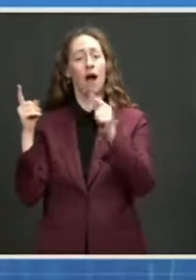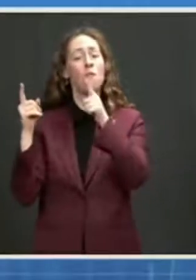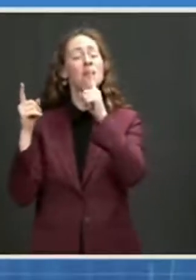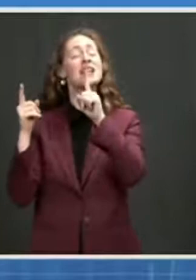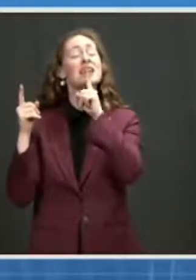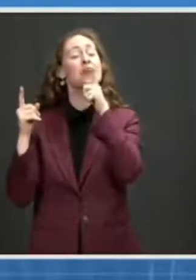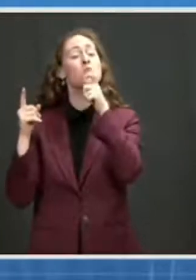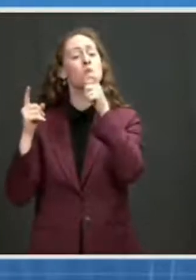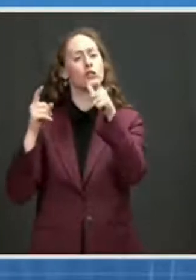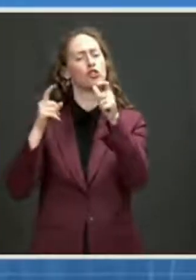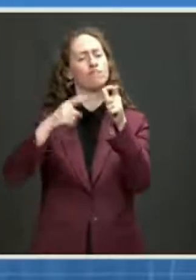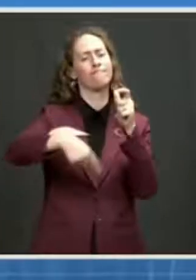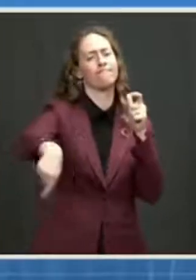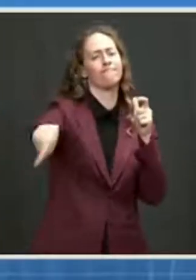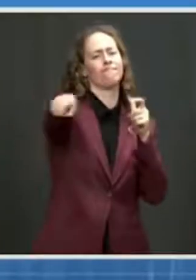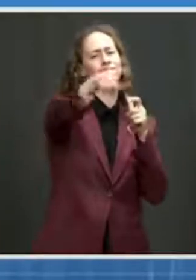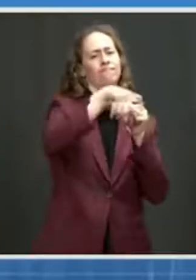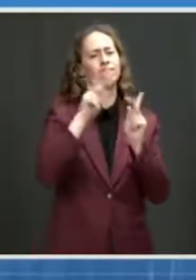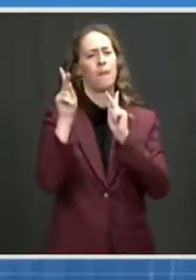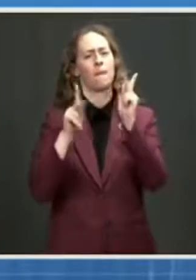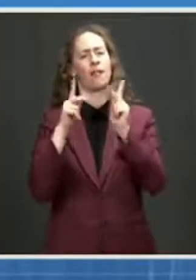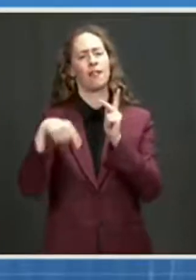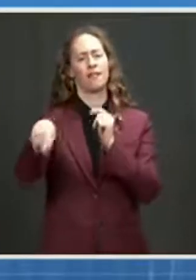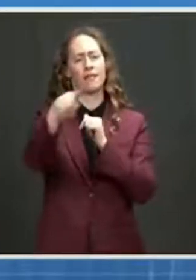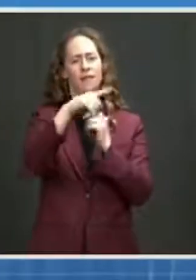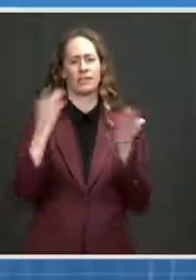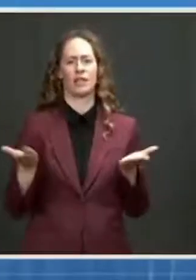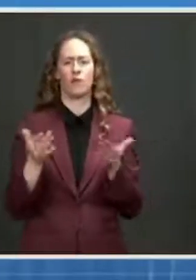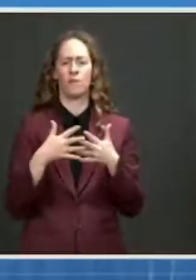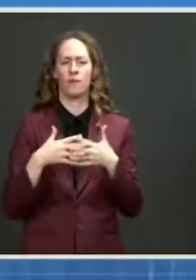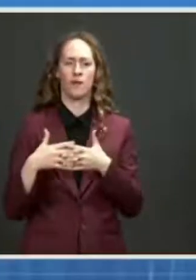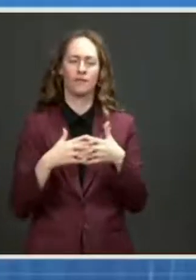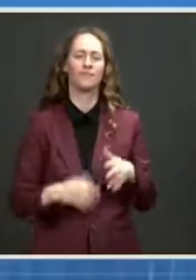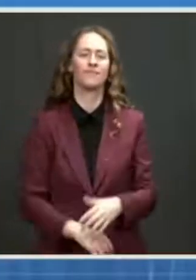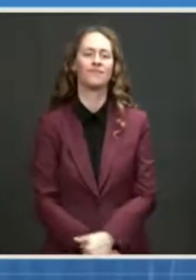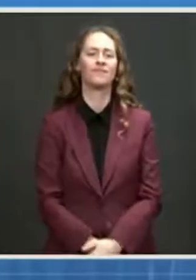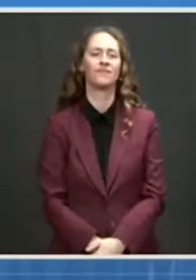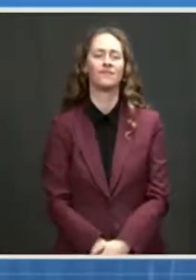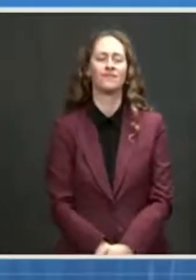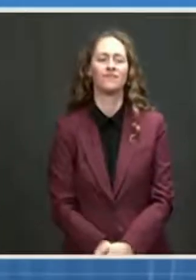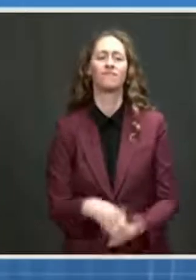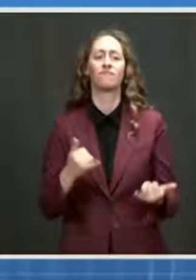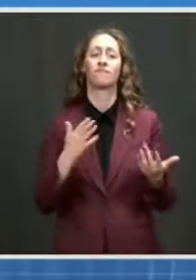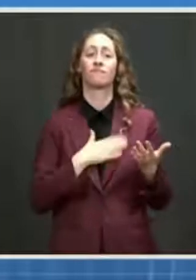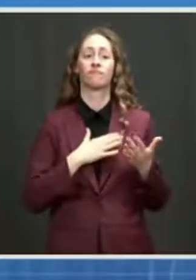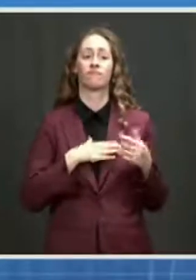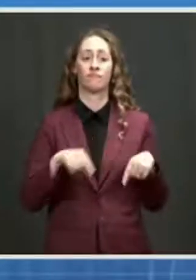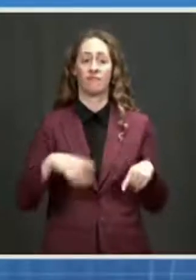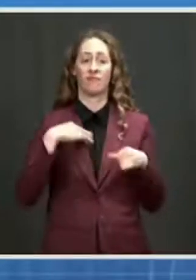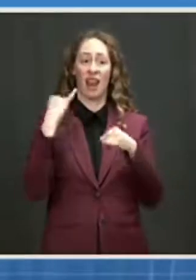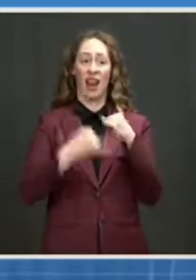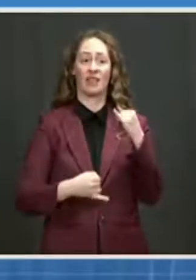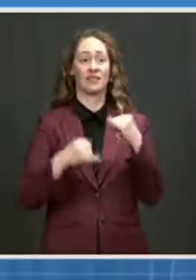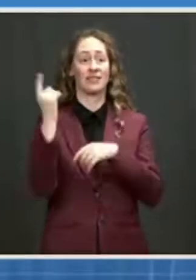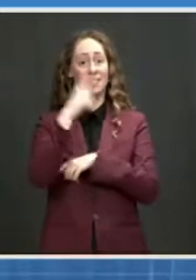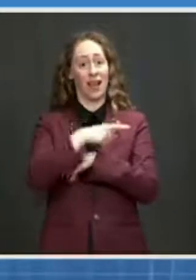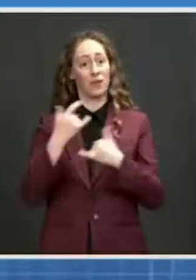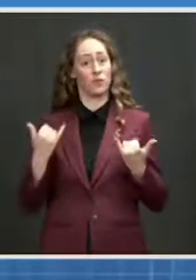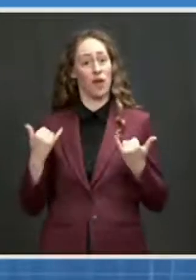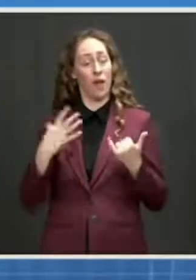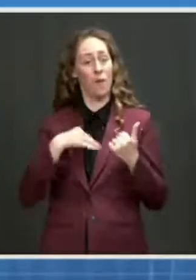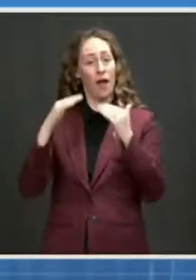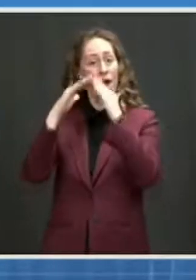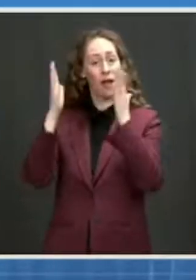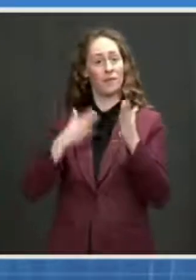Since today is my last briefing and tomorrow is my last day in the White House, I want to close by saying what a pleasure it has been not only to serve on the